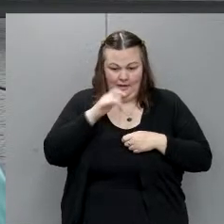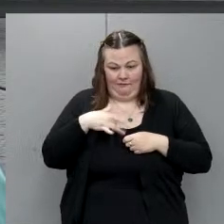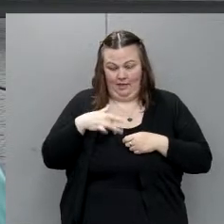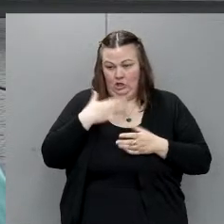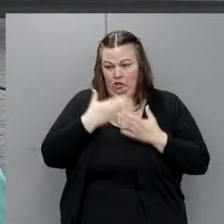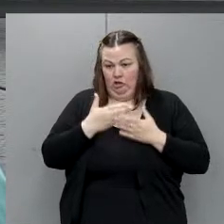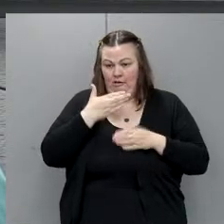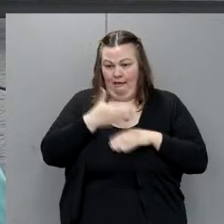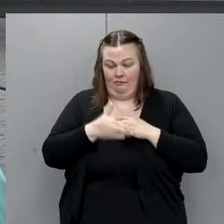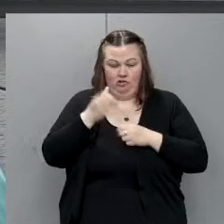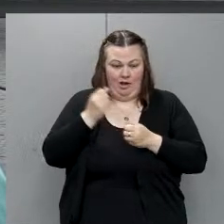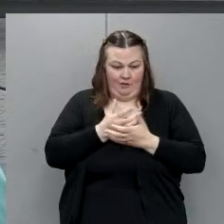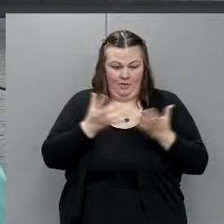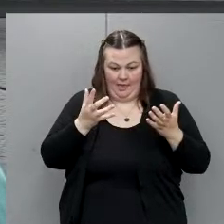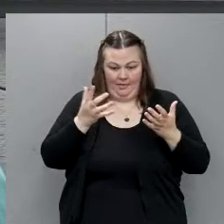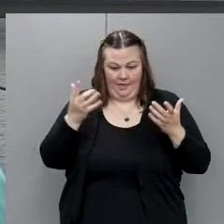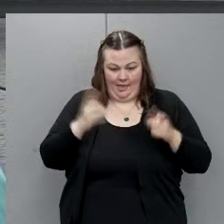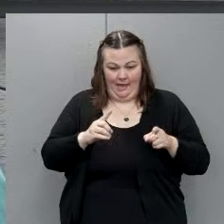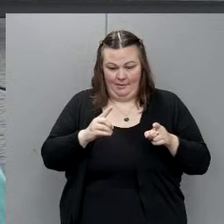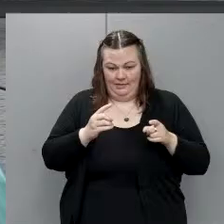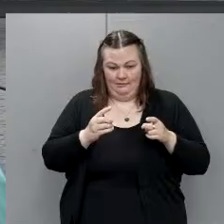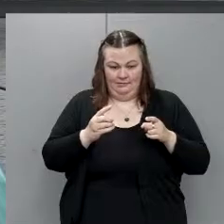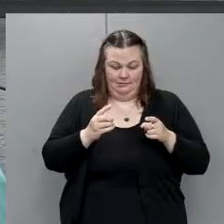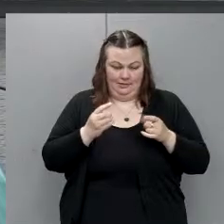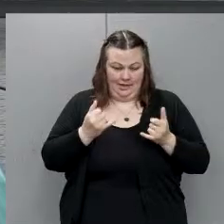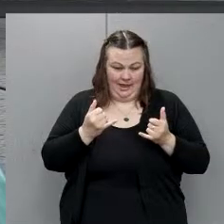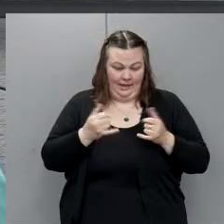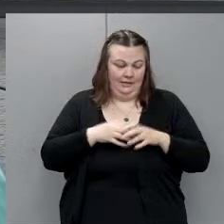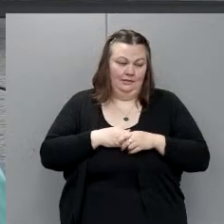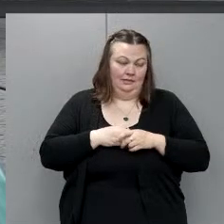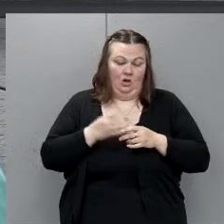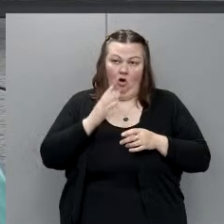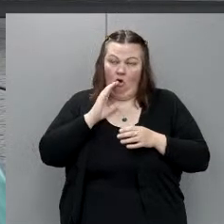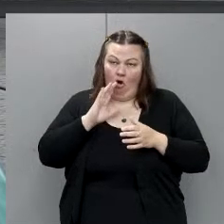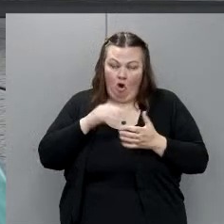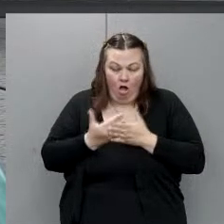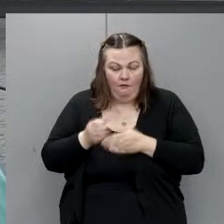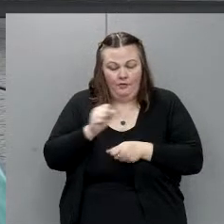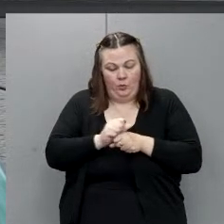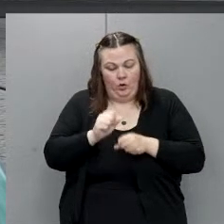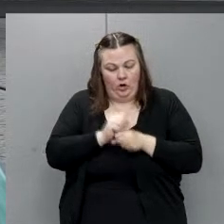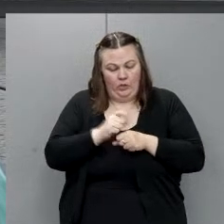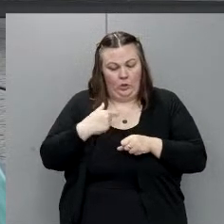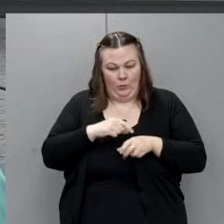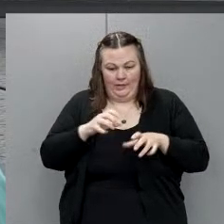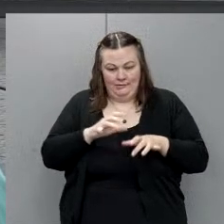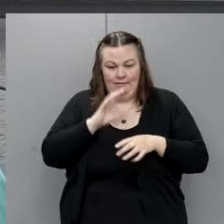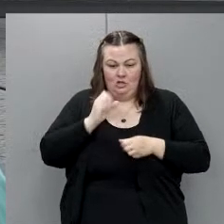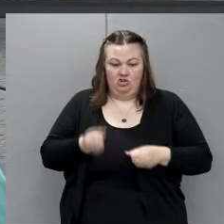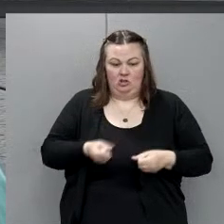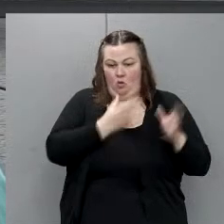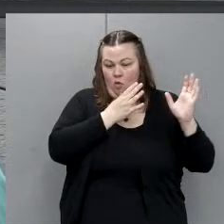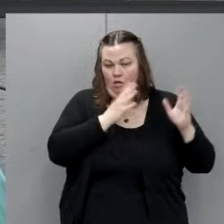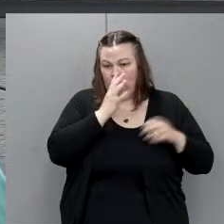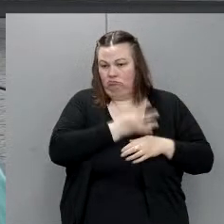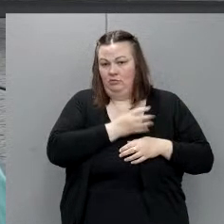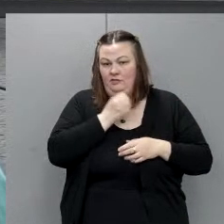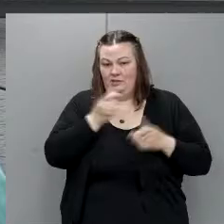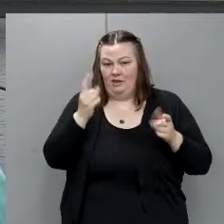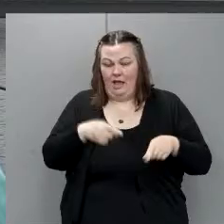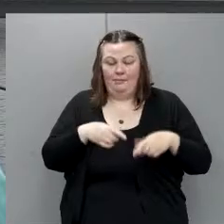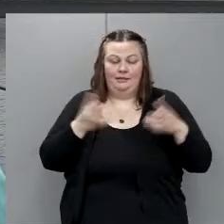good after everything that transpired today. All the work that we did, and to just throw all of that out the window as if it didn't even